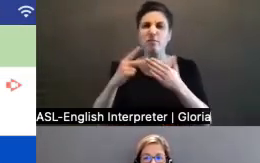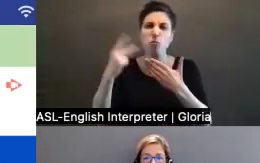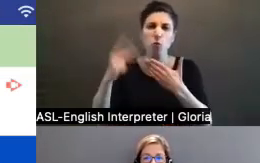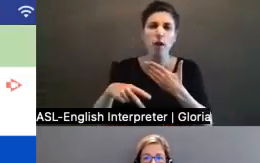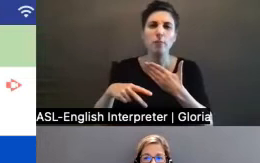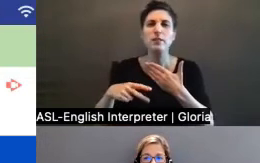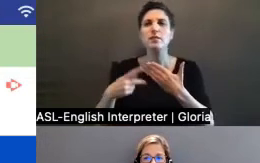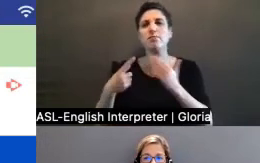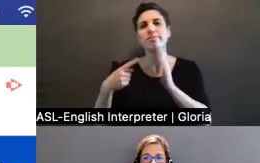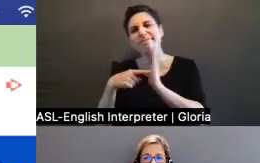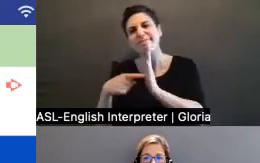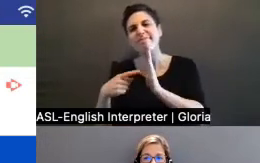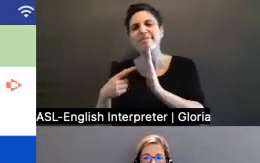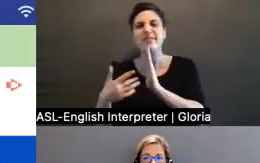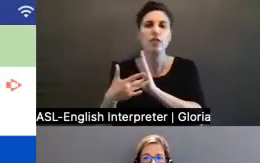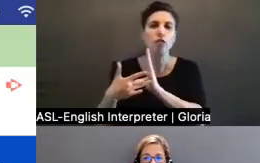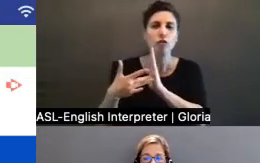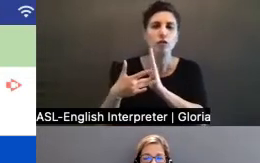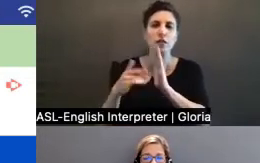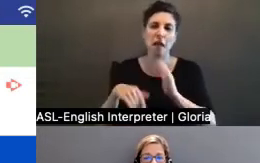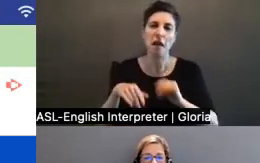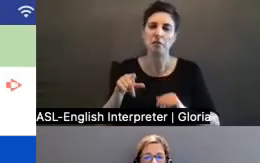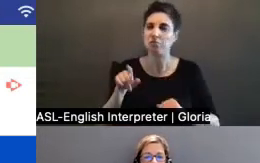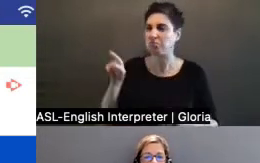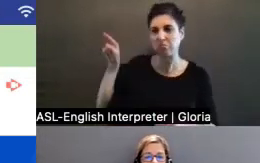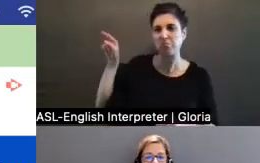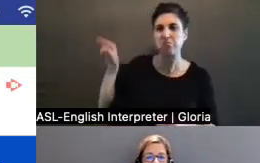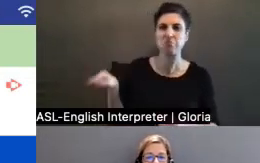So you will see one of the Kahoots there is